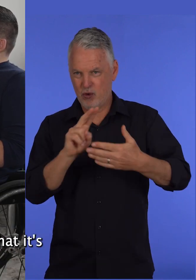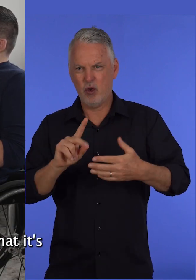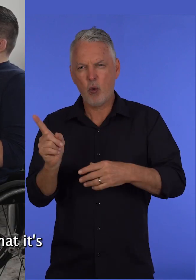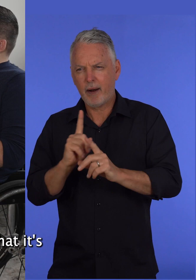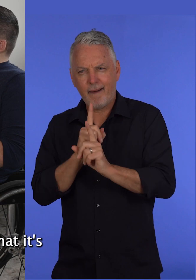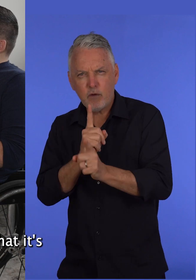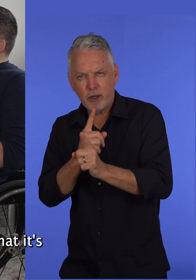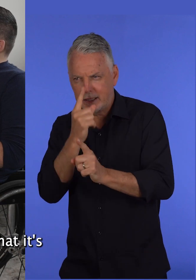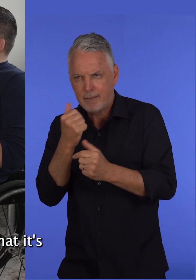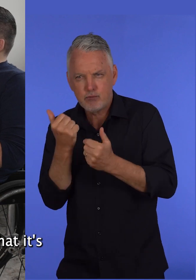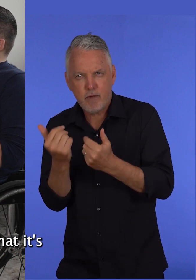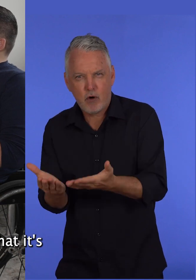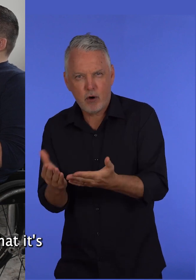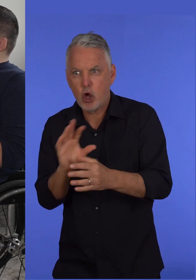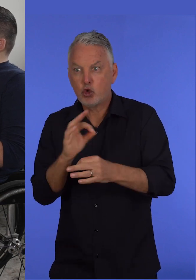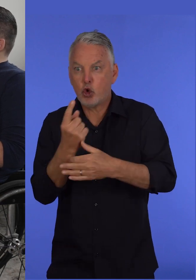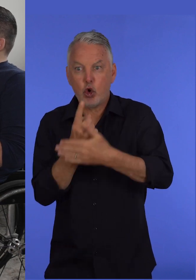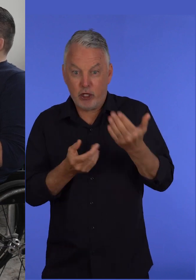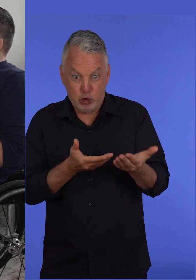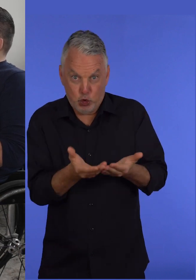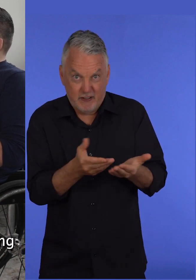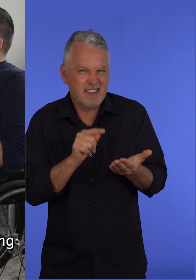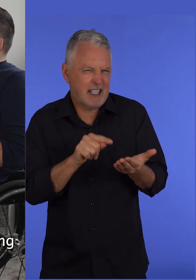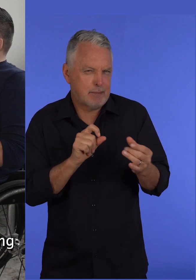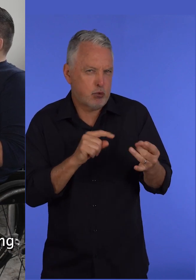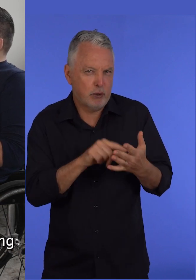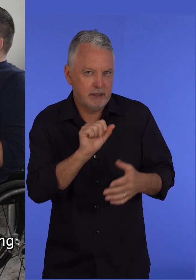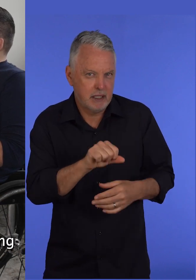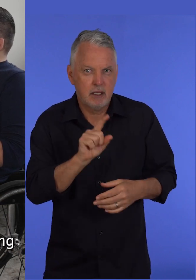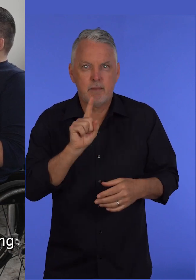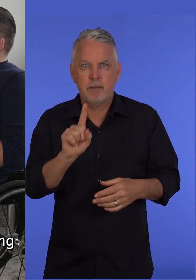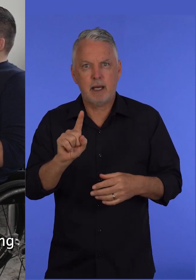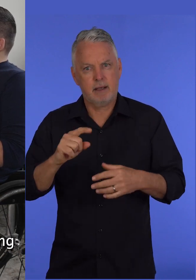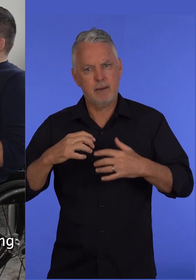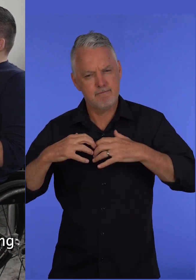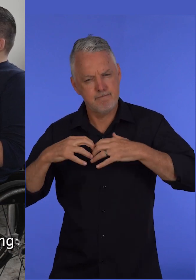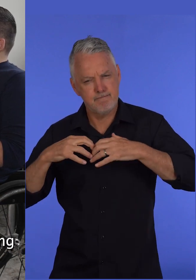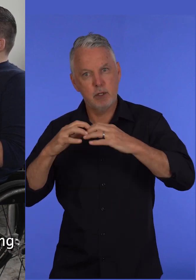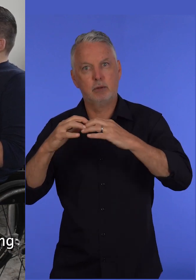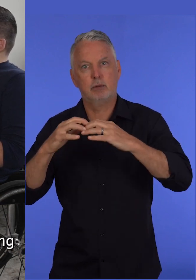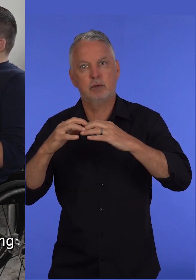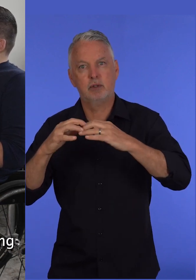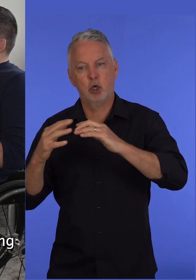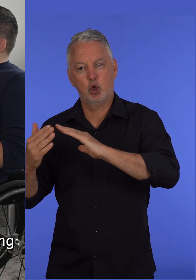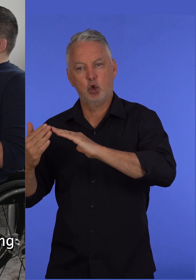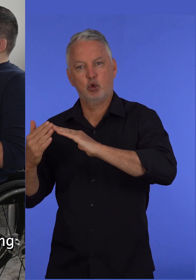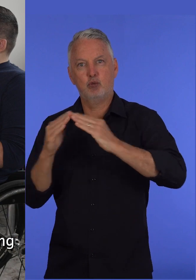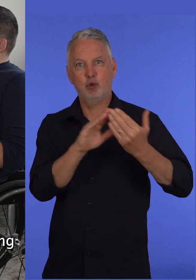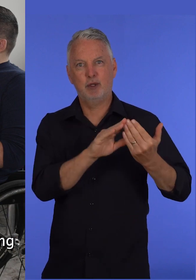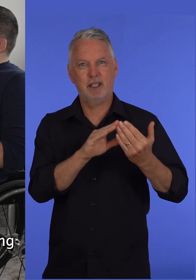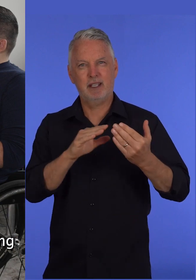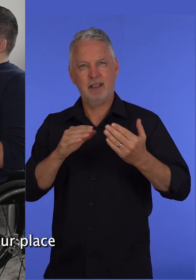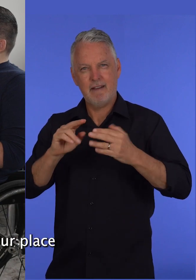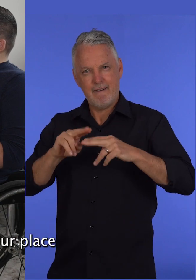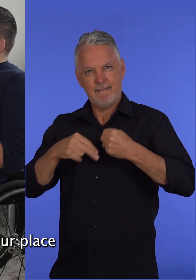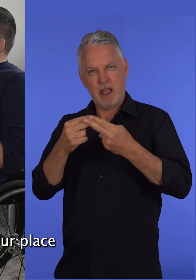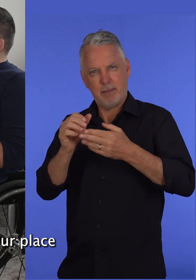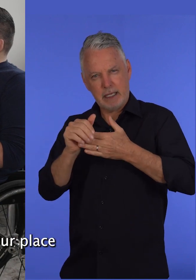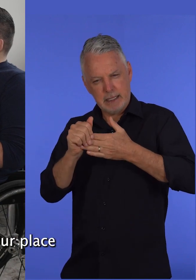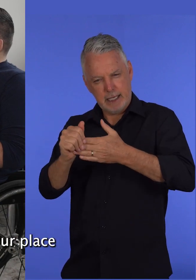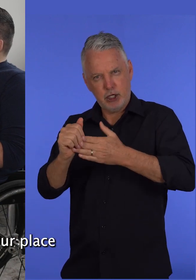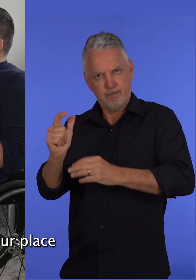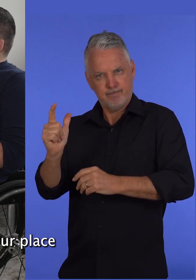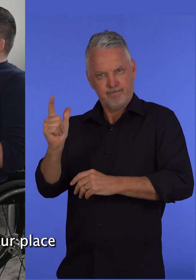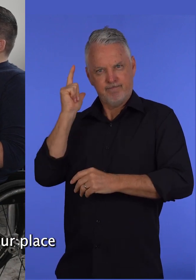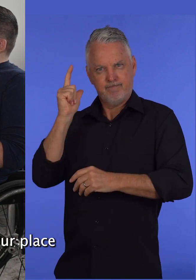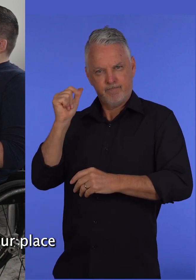not just about services, important, it's about, you know, building that community and, you know, family leadership and